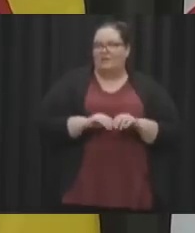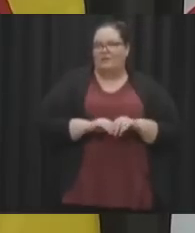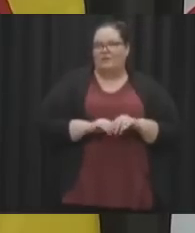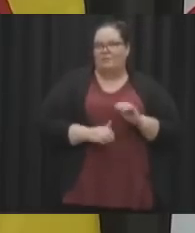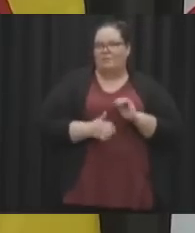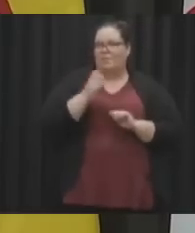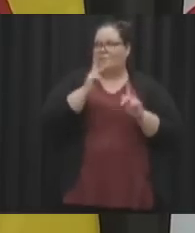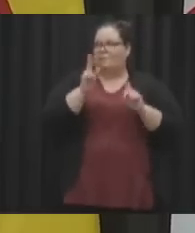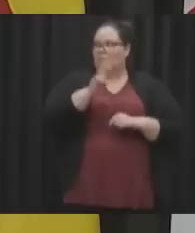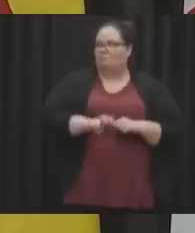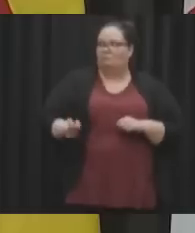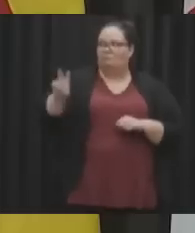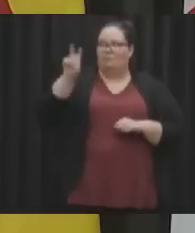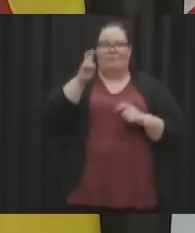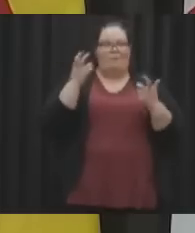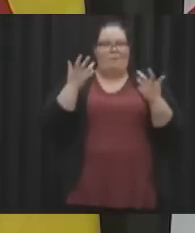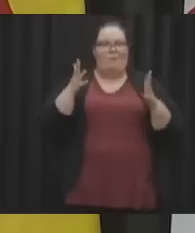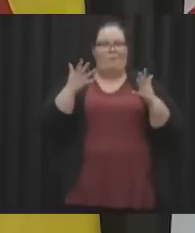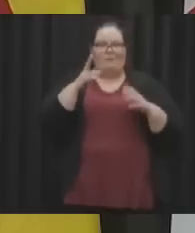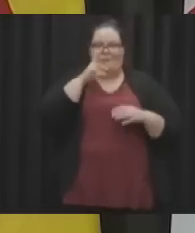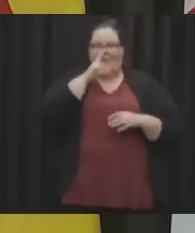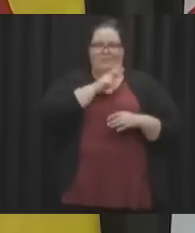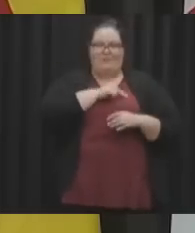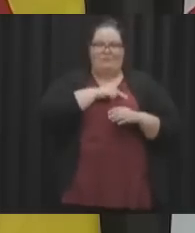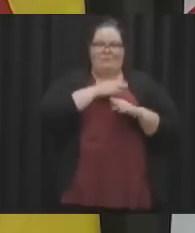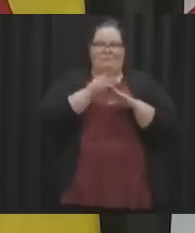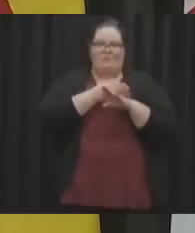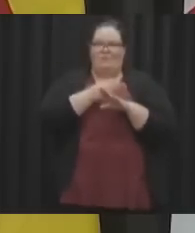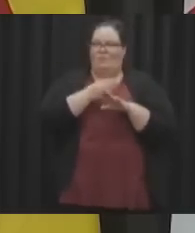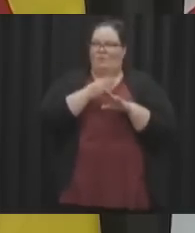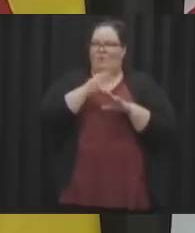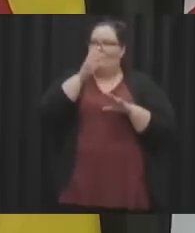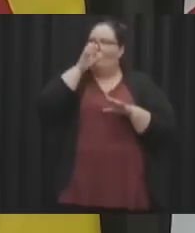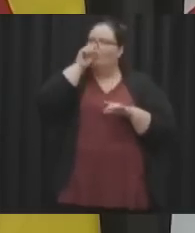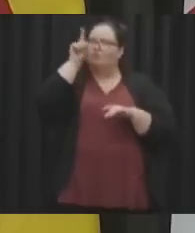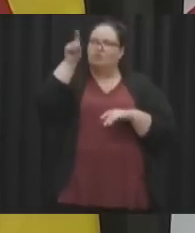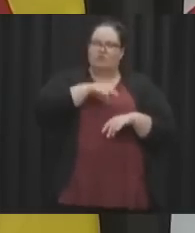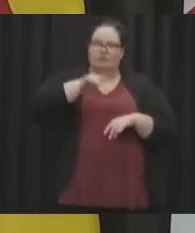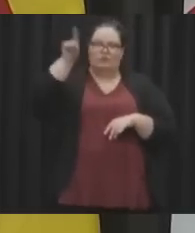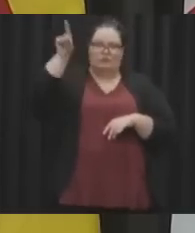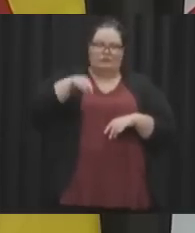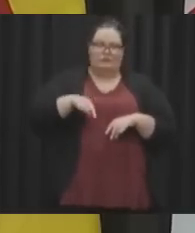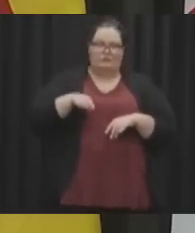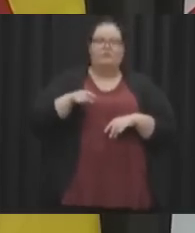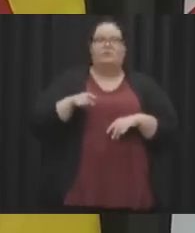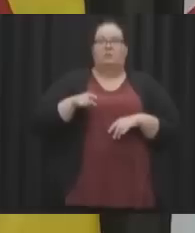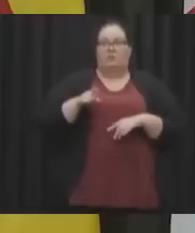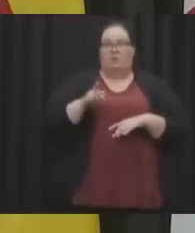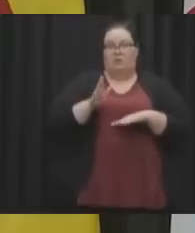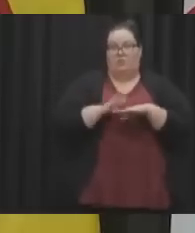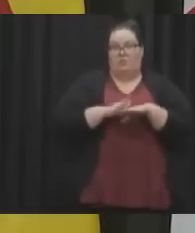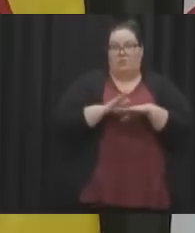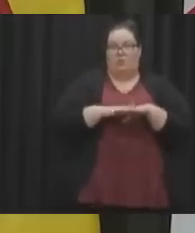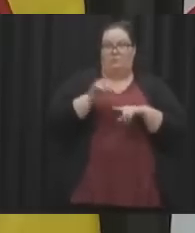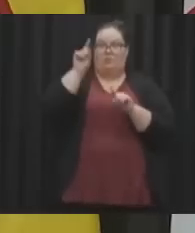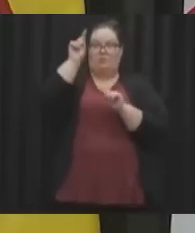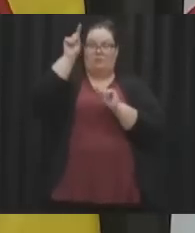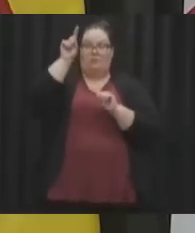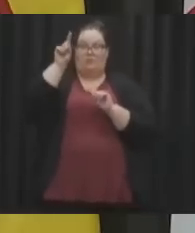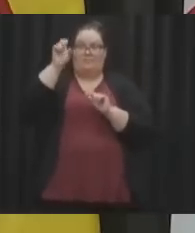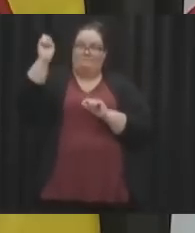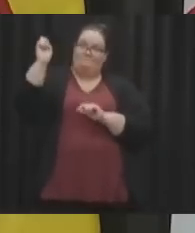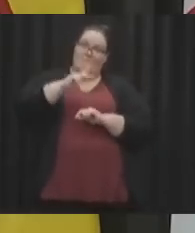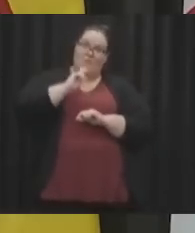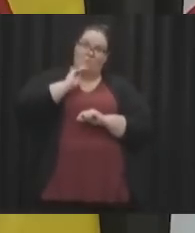should be extremely vigilant about staying 6 feet away from everyone that they are with, wearing a mask at all times, washing their